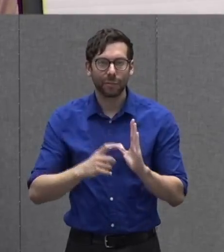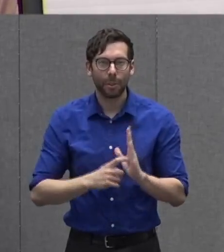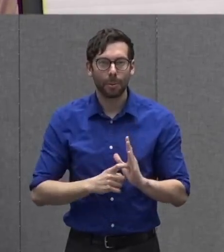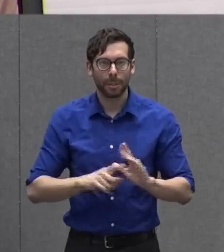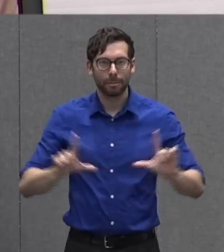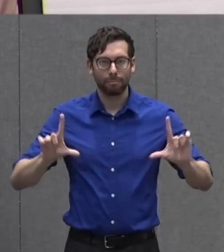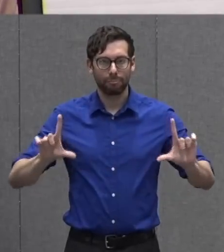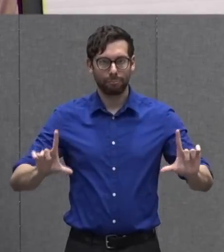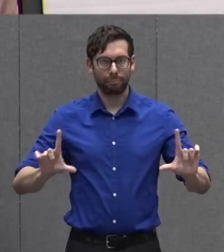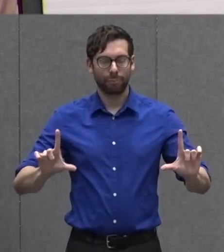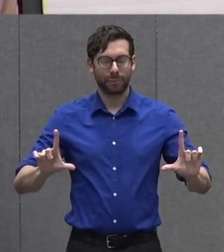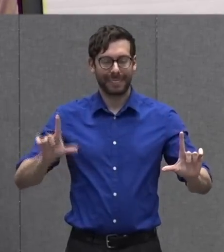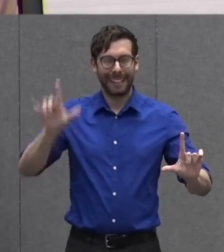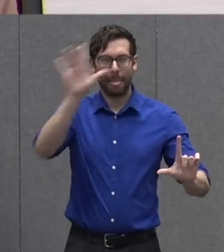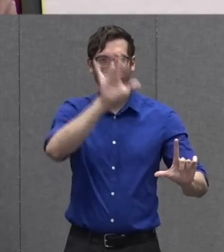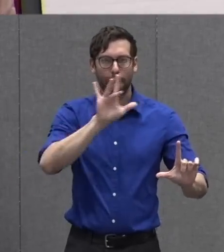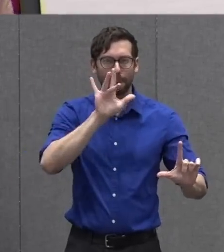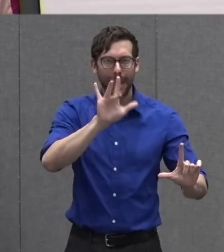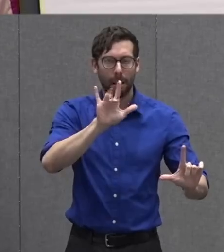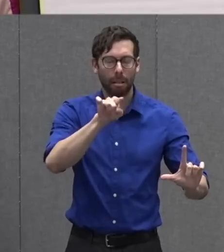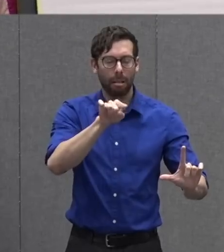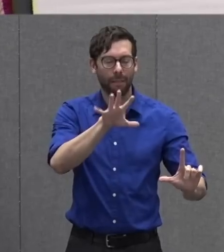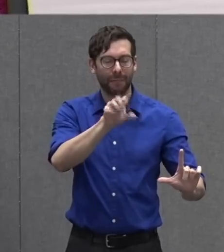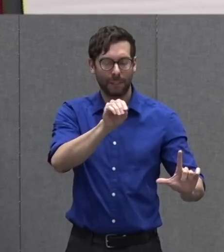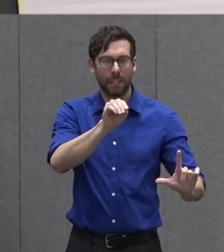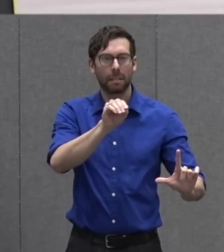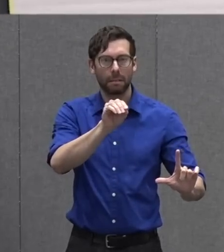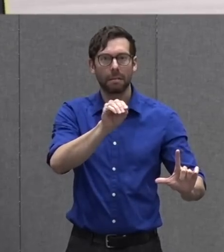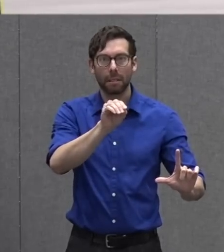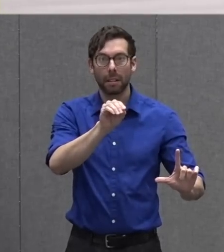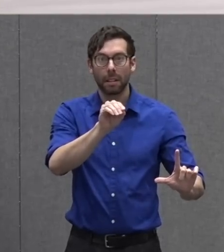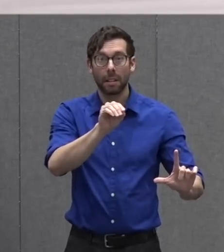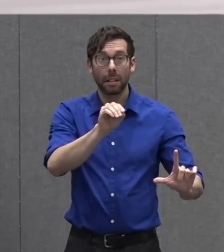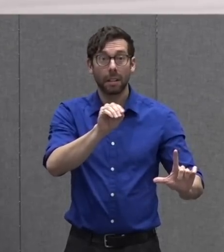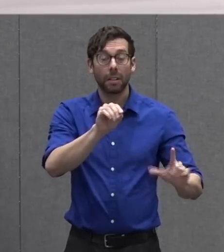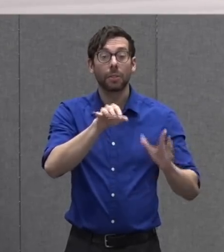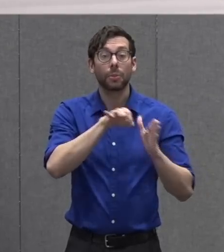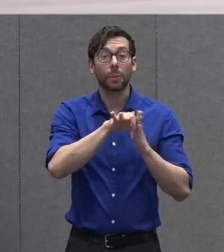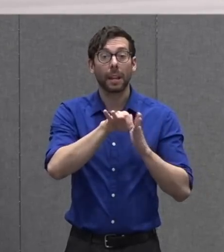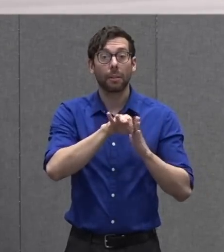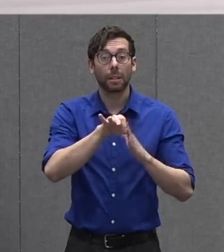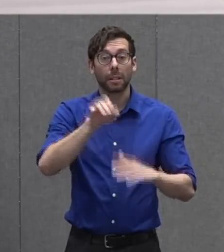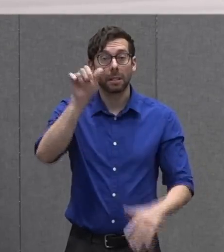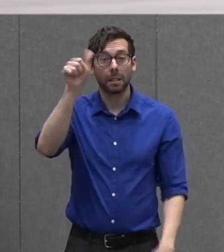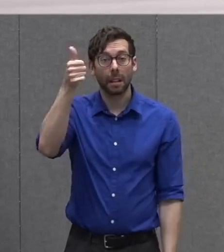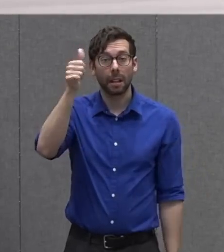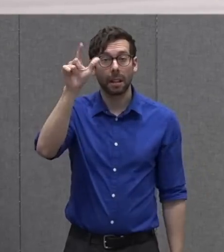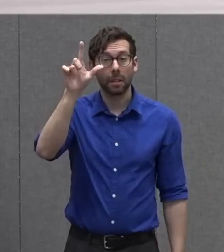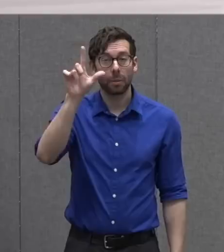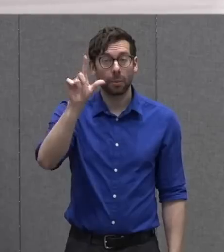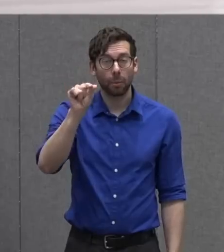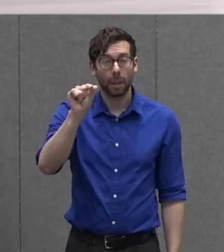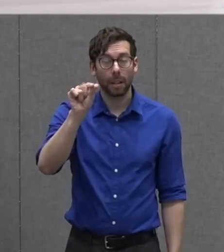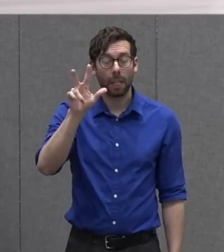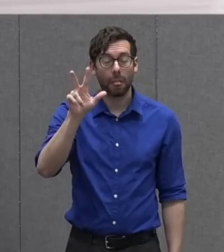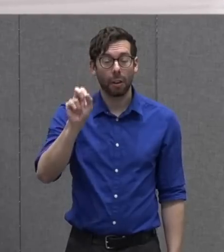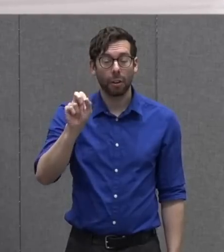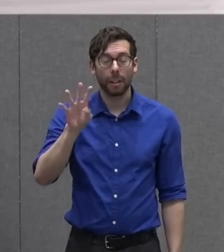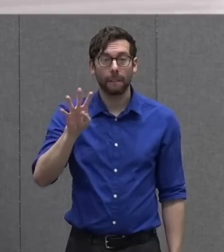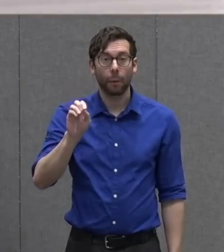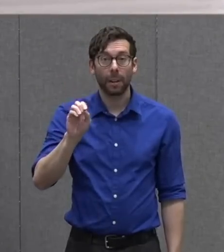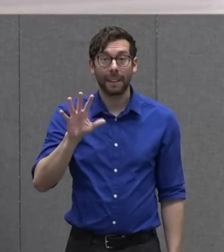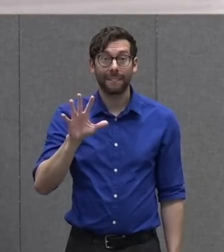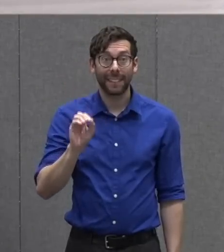100. If we count 10, 20, 30, 40, 50, 60, 70, 80, 90,